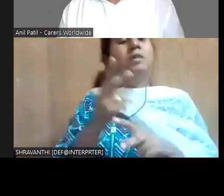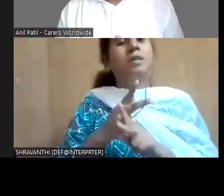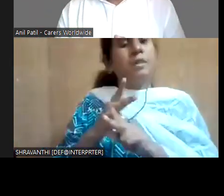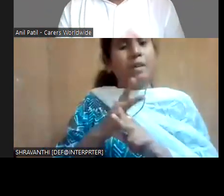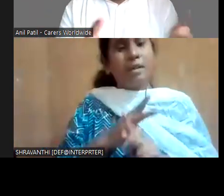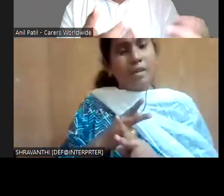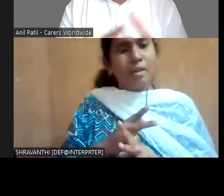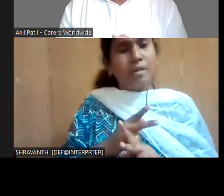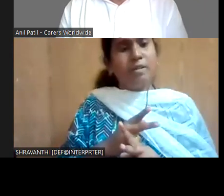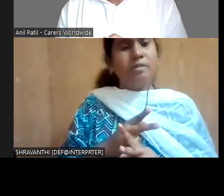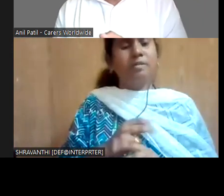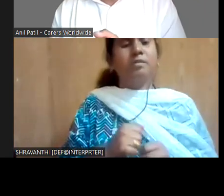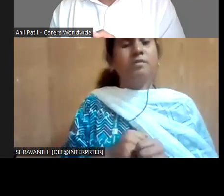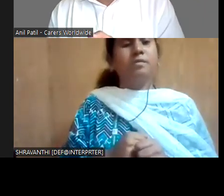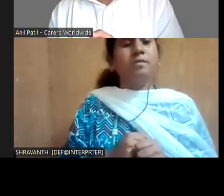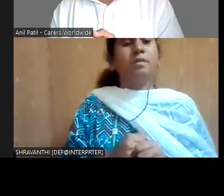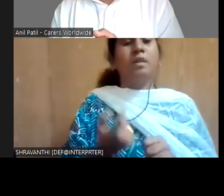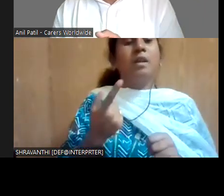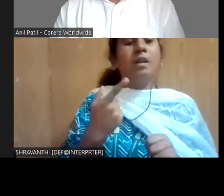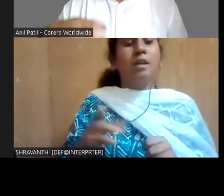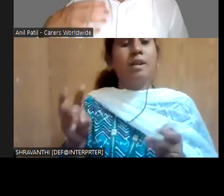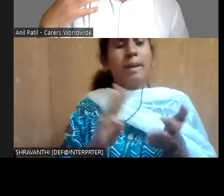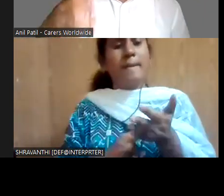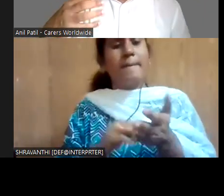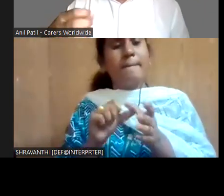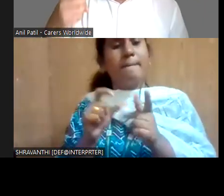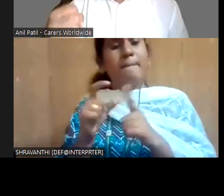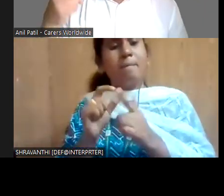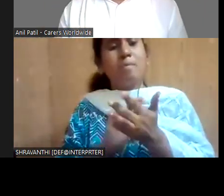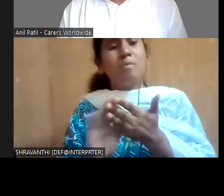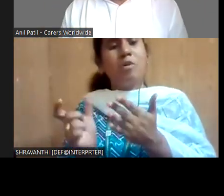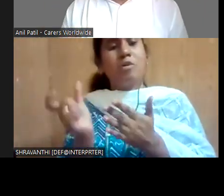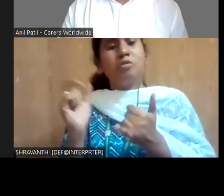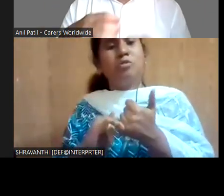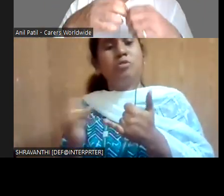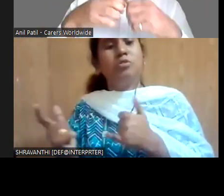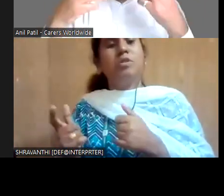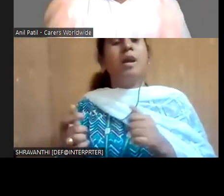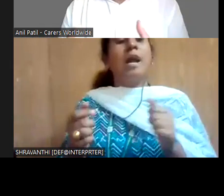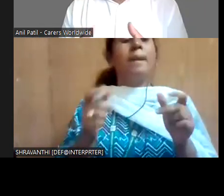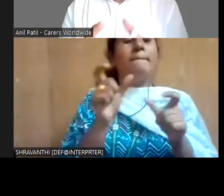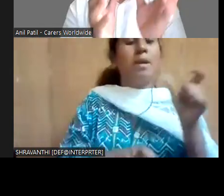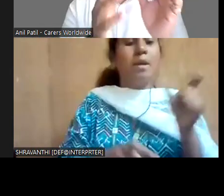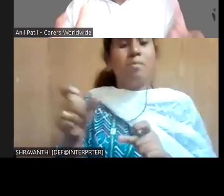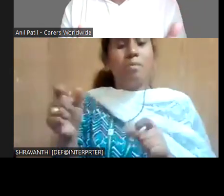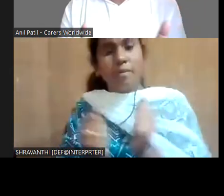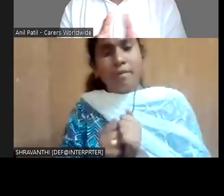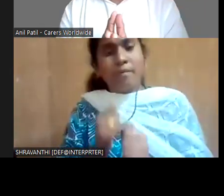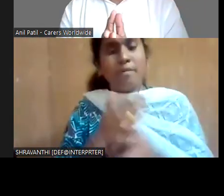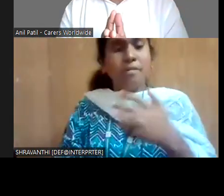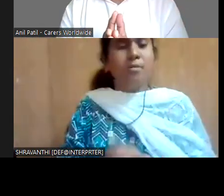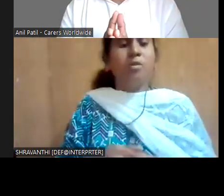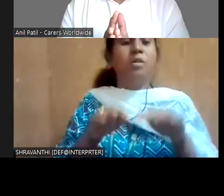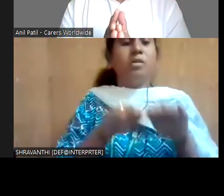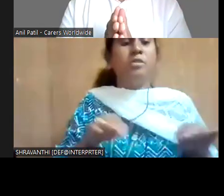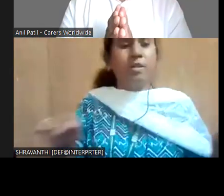for everybody, like Madhusudhan ji was talking about, platform for people with disabilities or children platform, women's